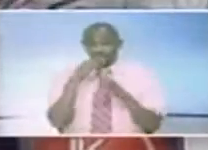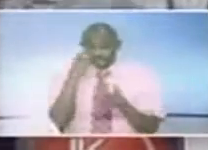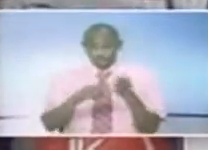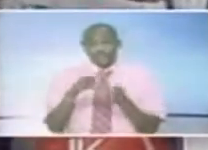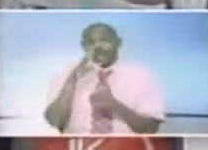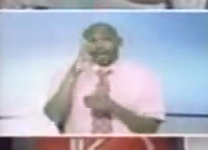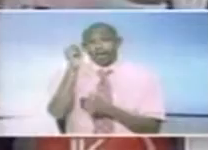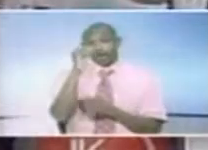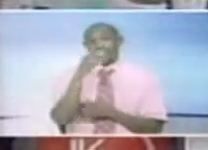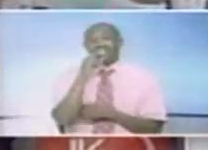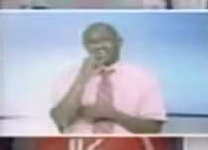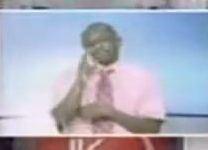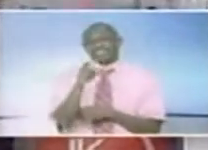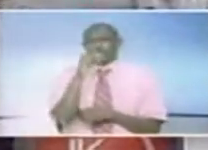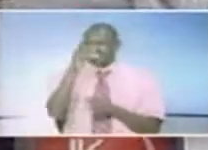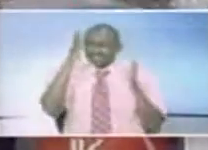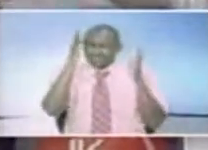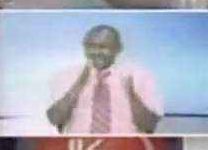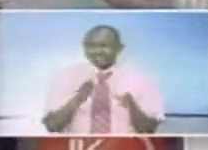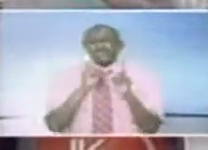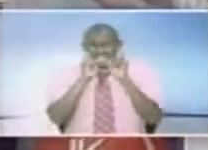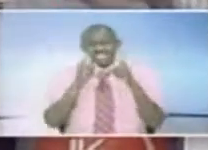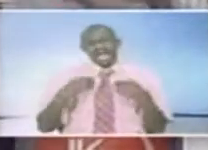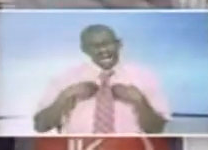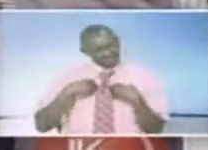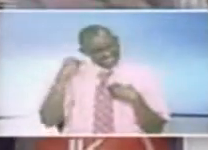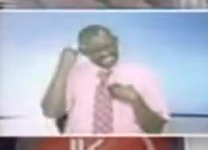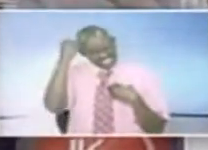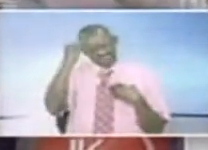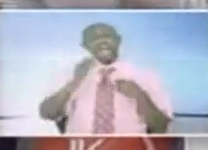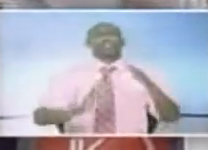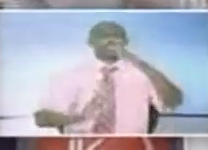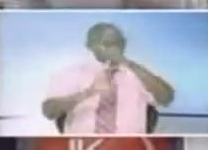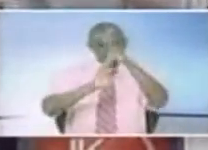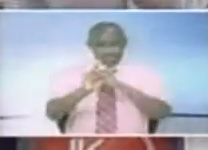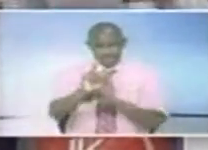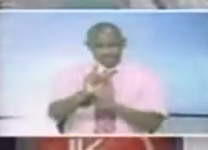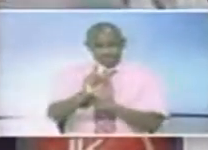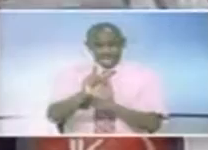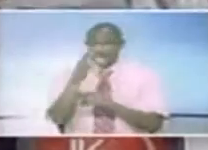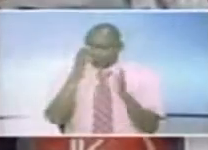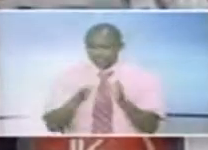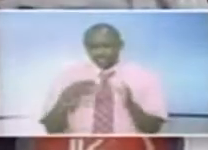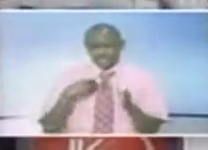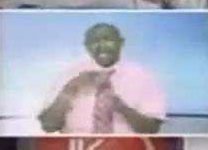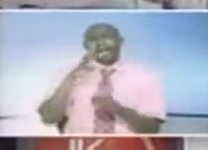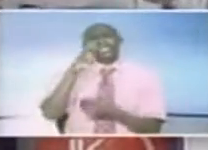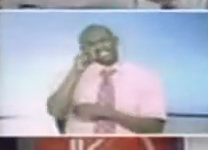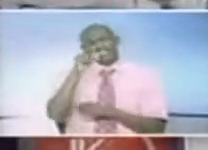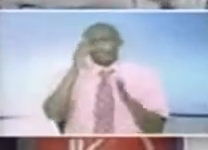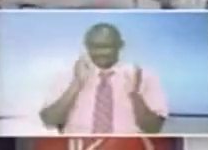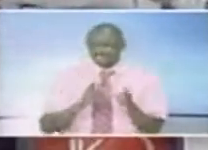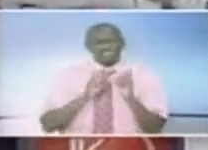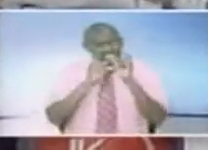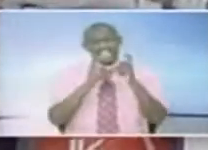Boy says, that guy is a talented genius. Mutinda Alfred says, Mato is extra